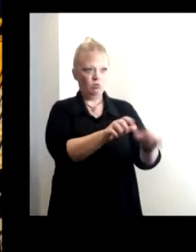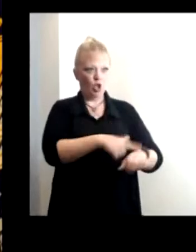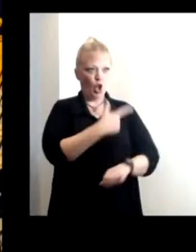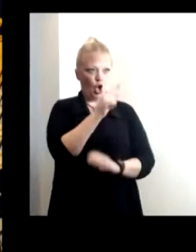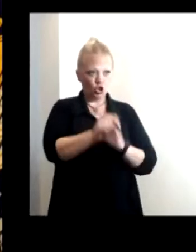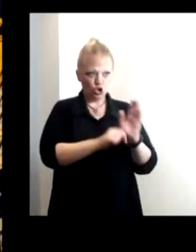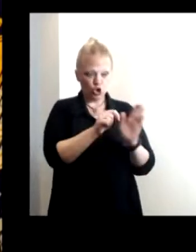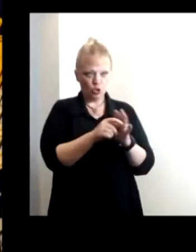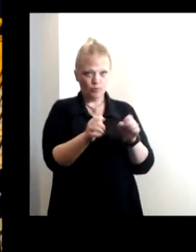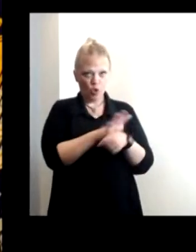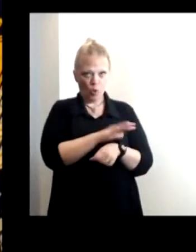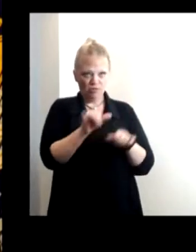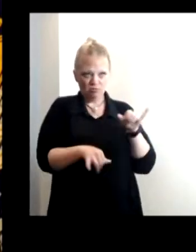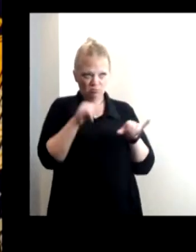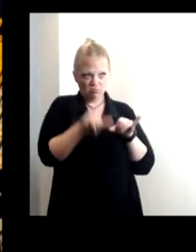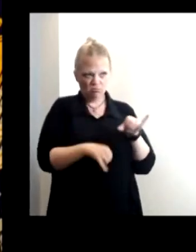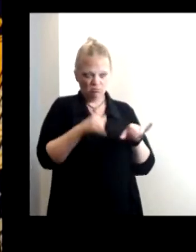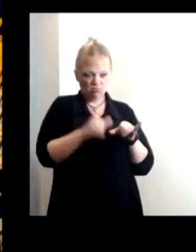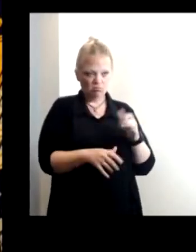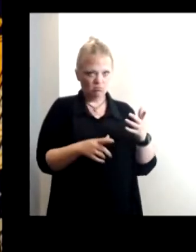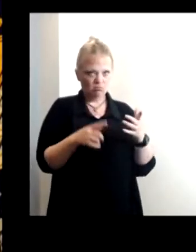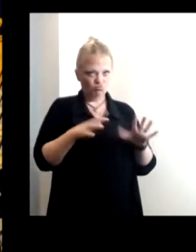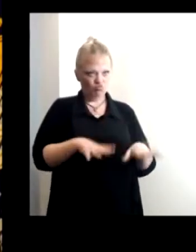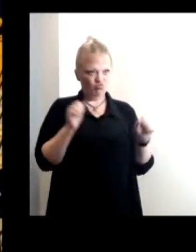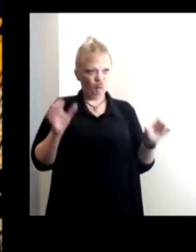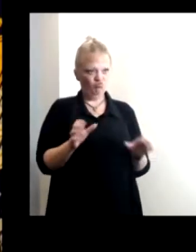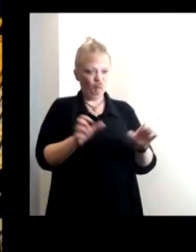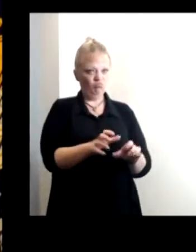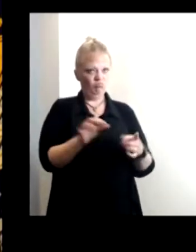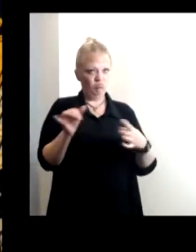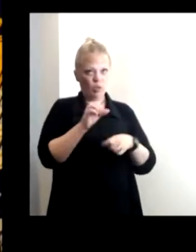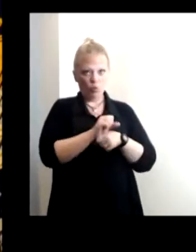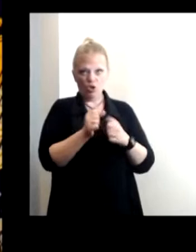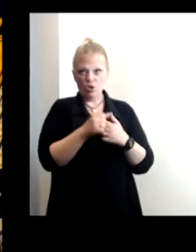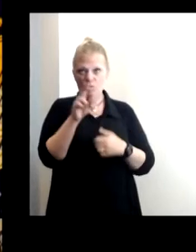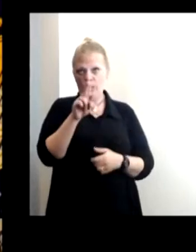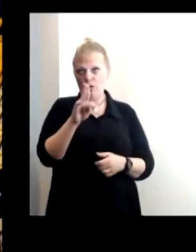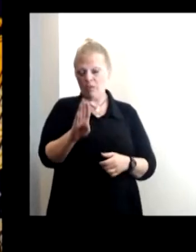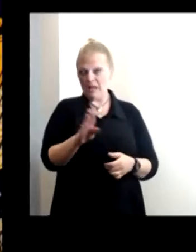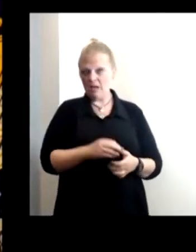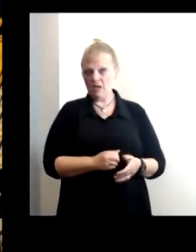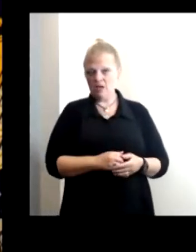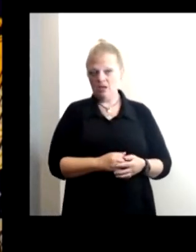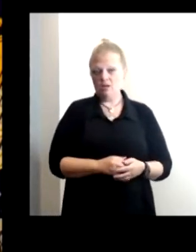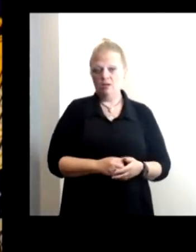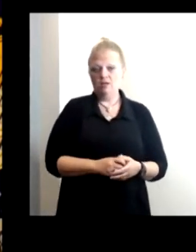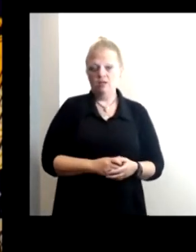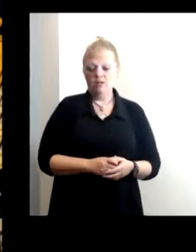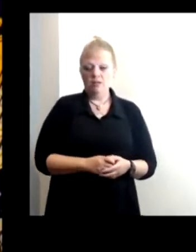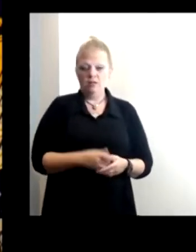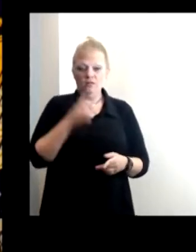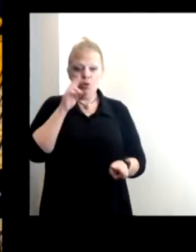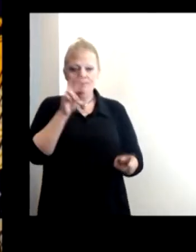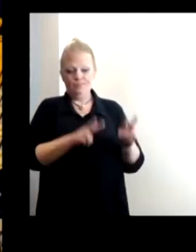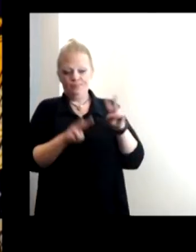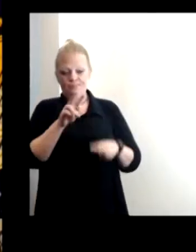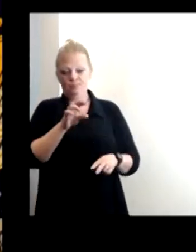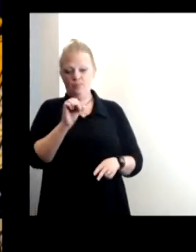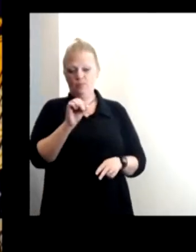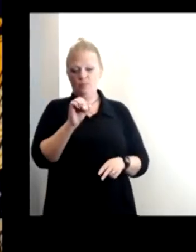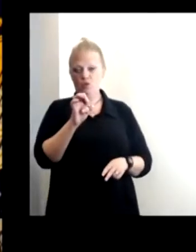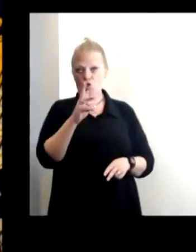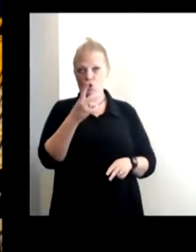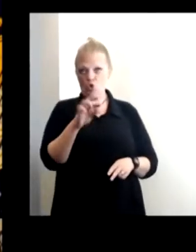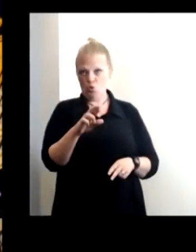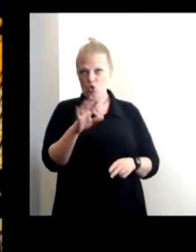around? And are we taking actions like we are working with the University of Buffalo on monitoring sewer outflows,